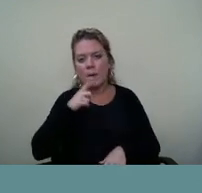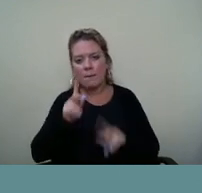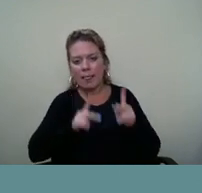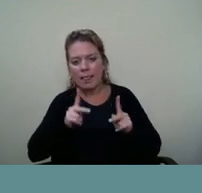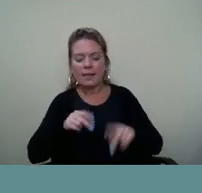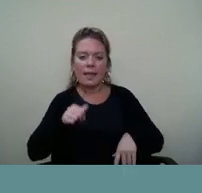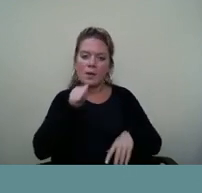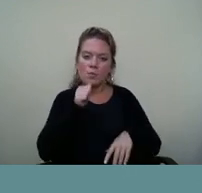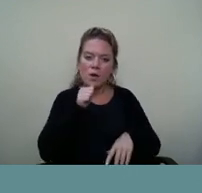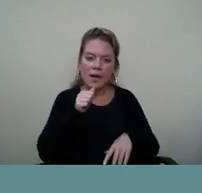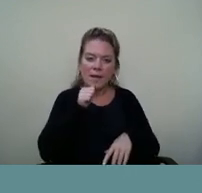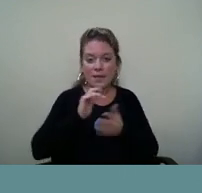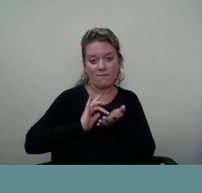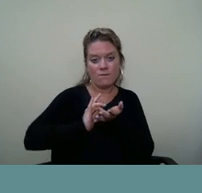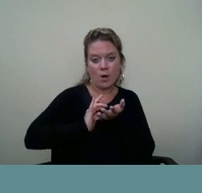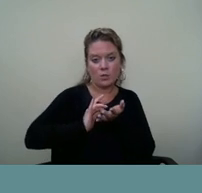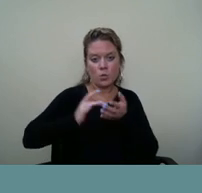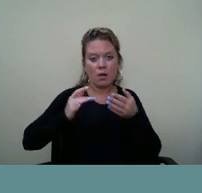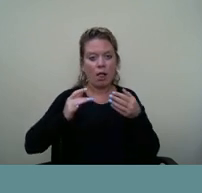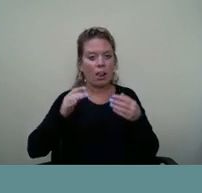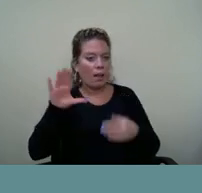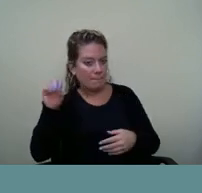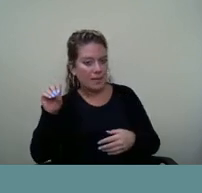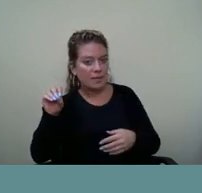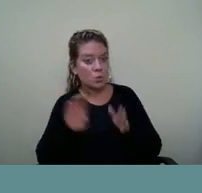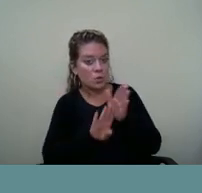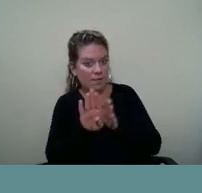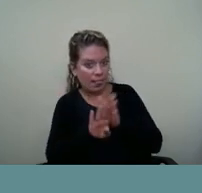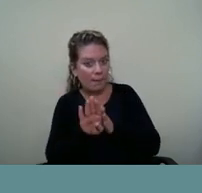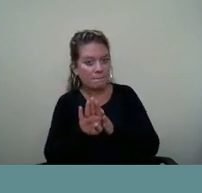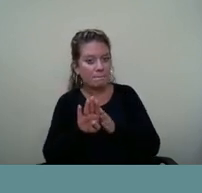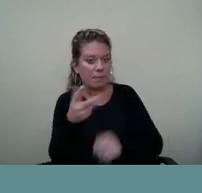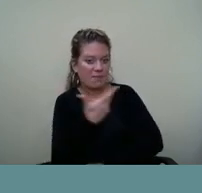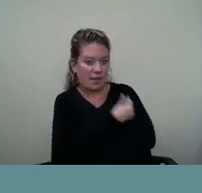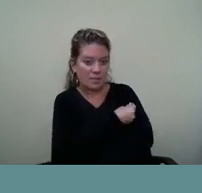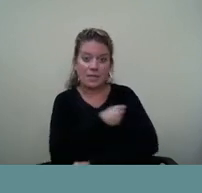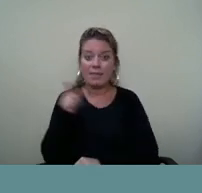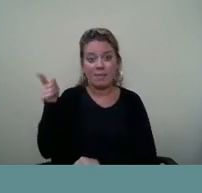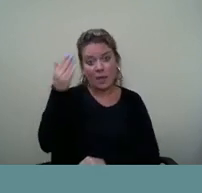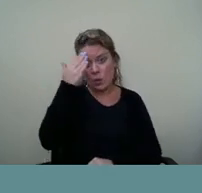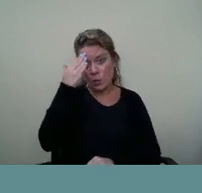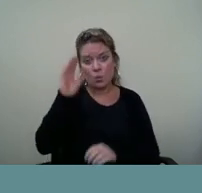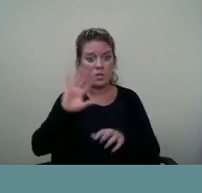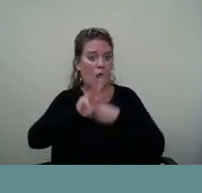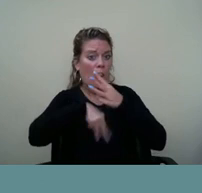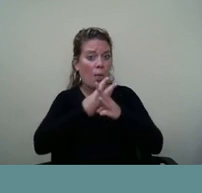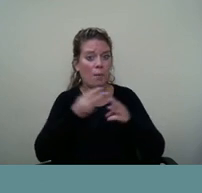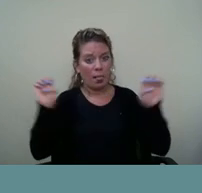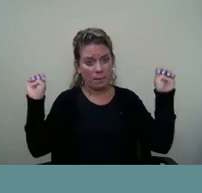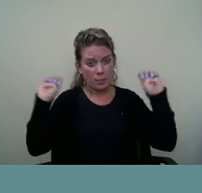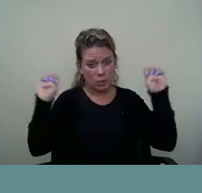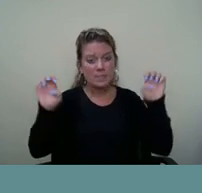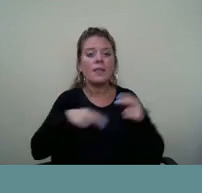and private pharmaceutical companies to develop the vaccine because they understood that COVID was a global emergency. And they called